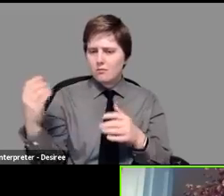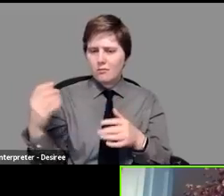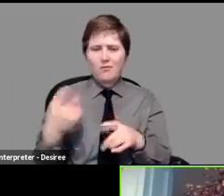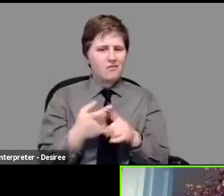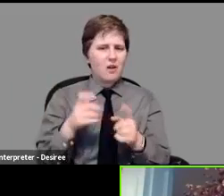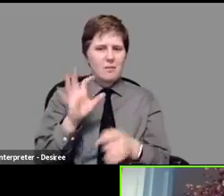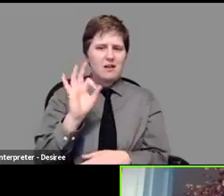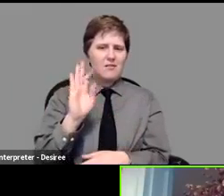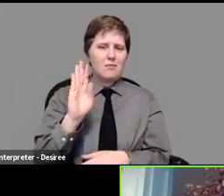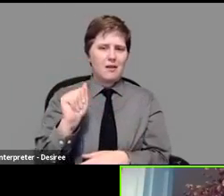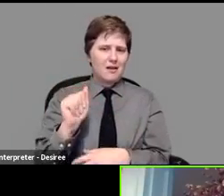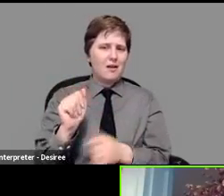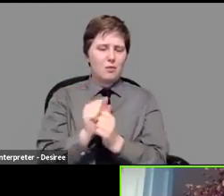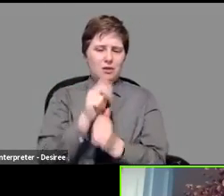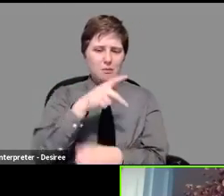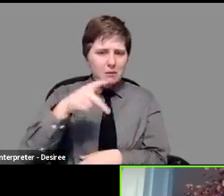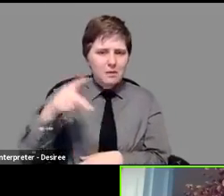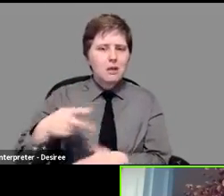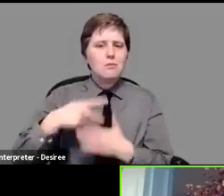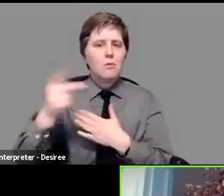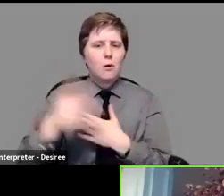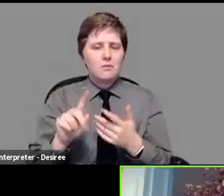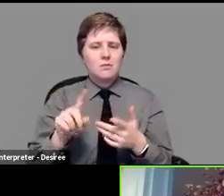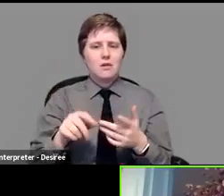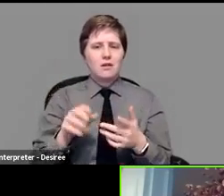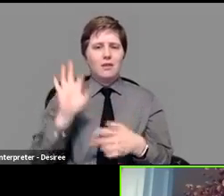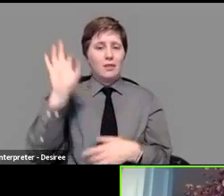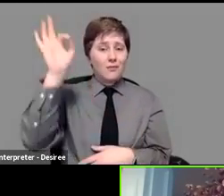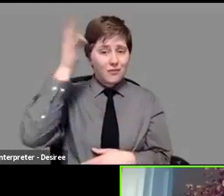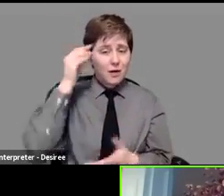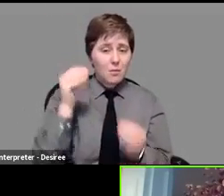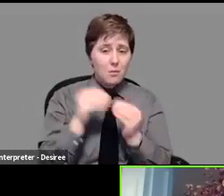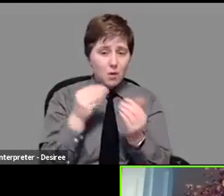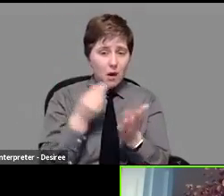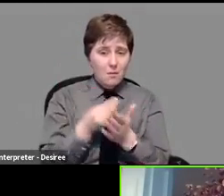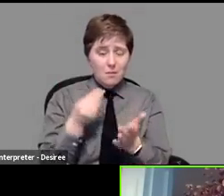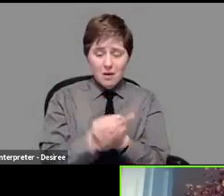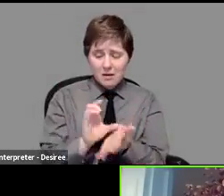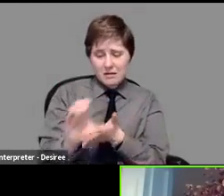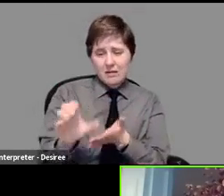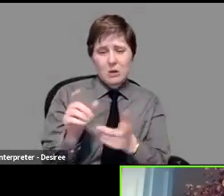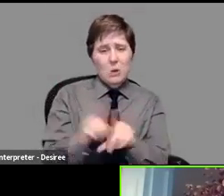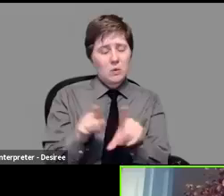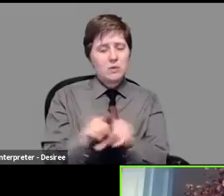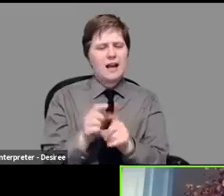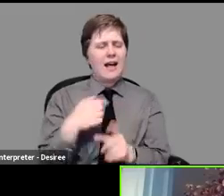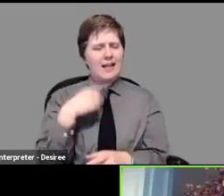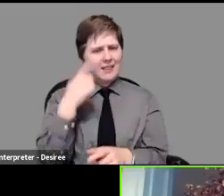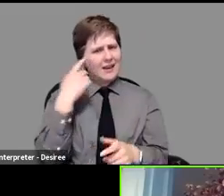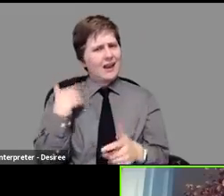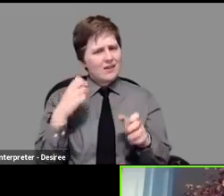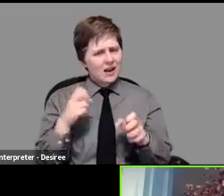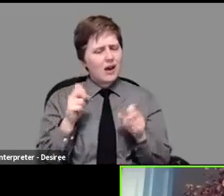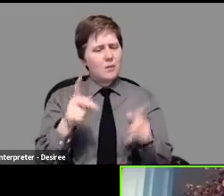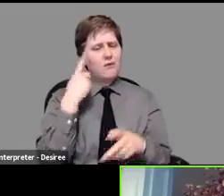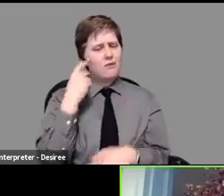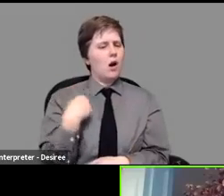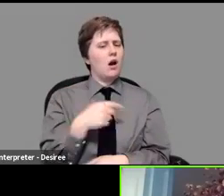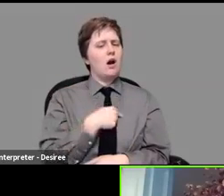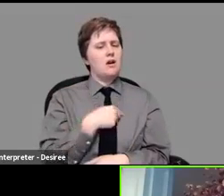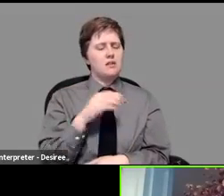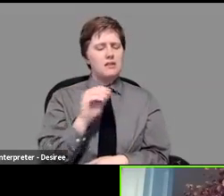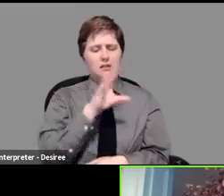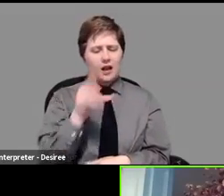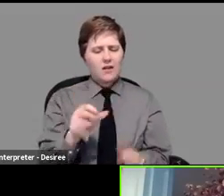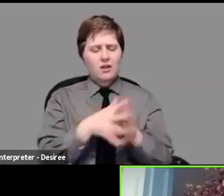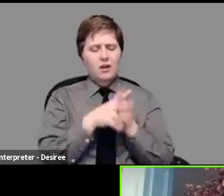from the SBA with the PPP program, the Fed is putting some more money in as well. I think there is an opportunity for us as